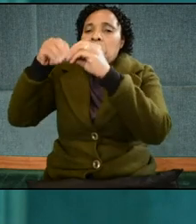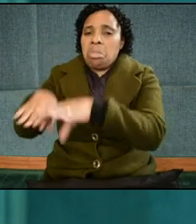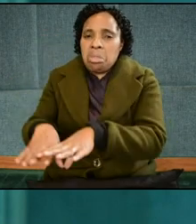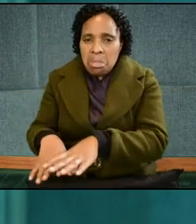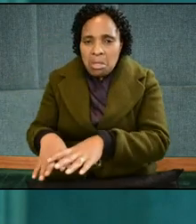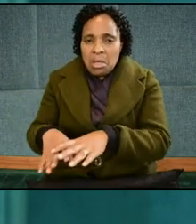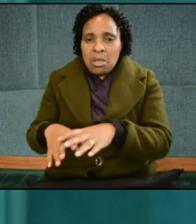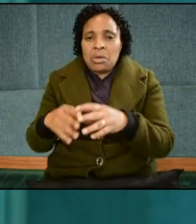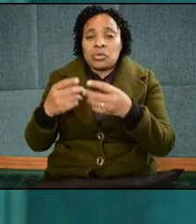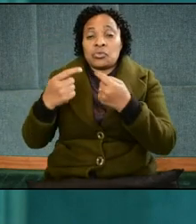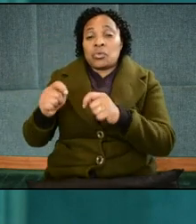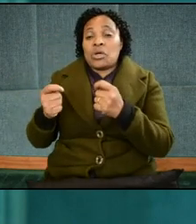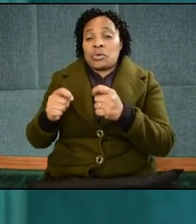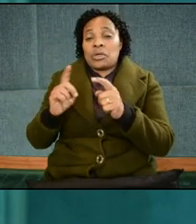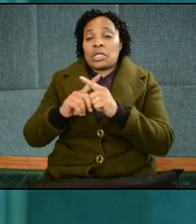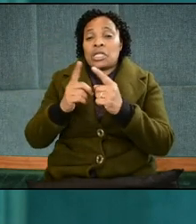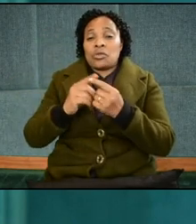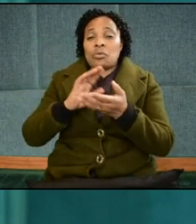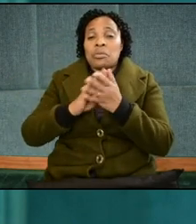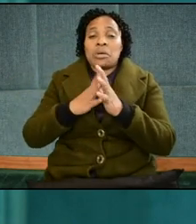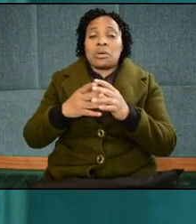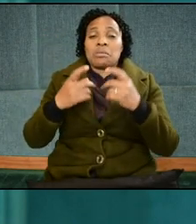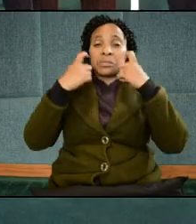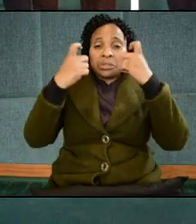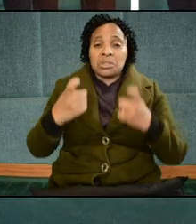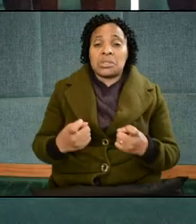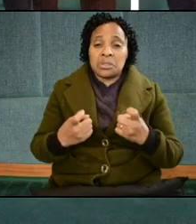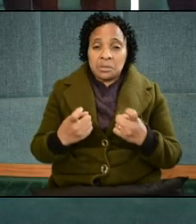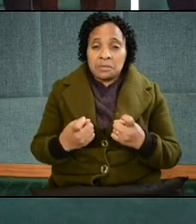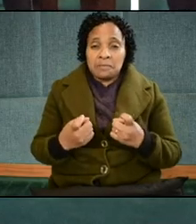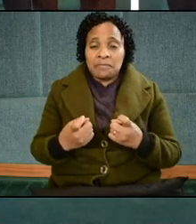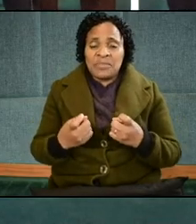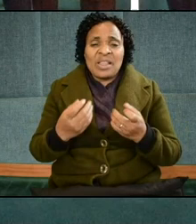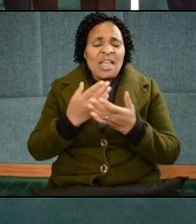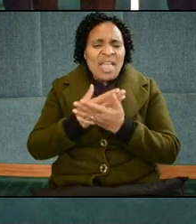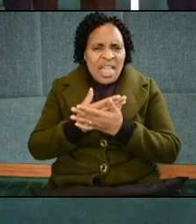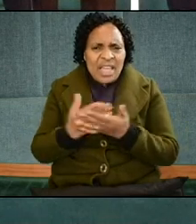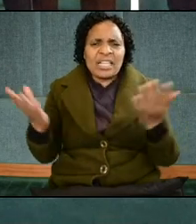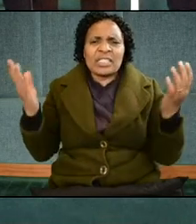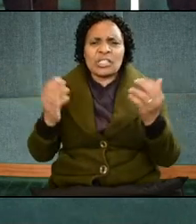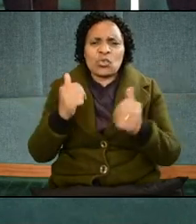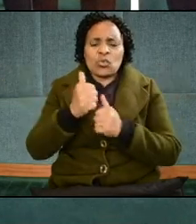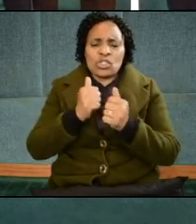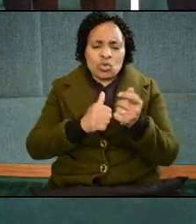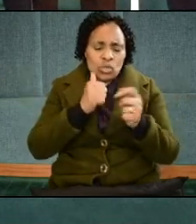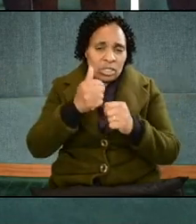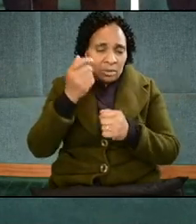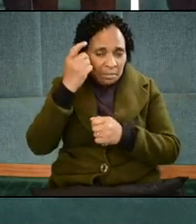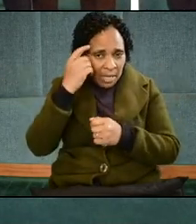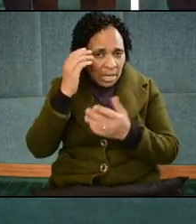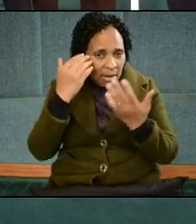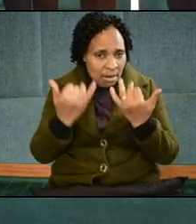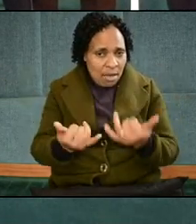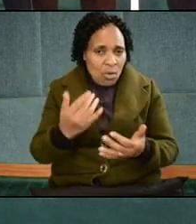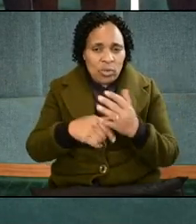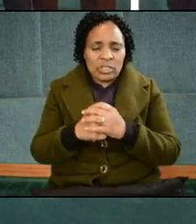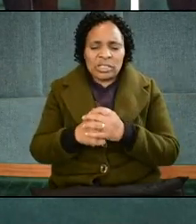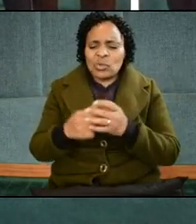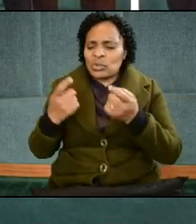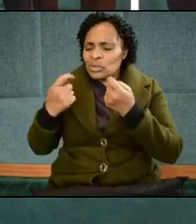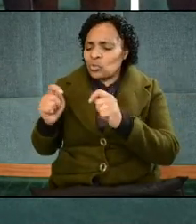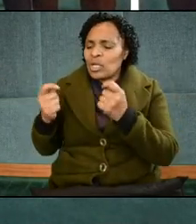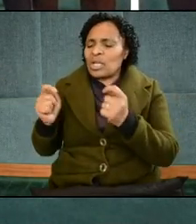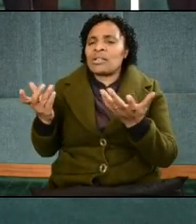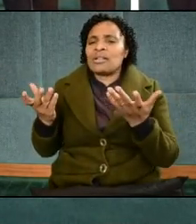temptation and you sin. Because you invited it. Exactly. You know, something that just crosses my mind now is that we are not tempted